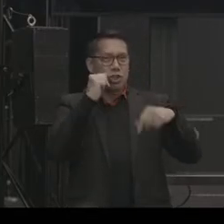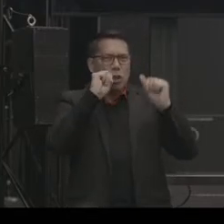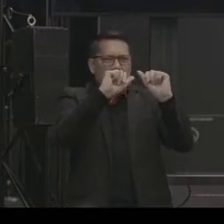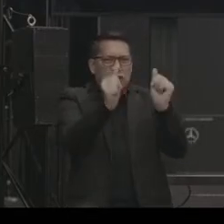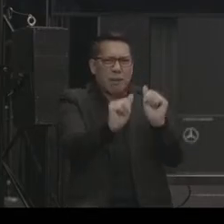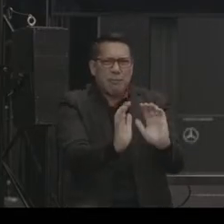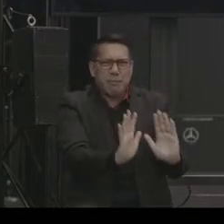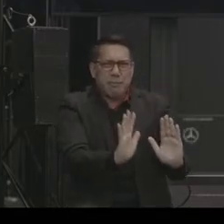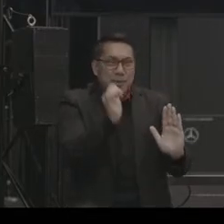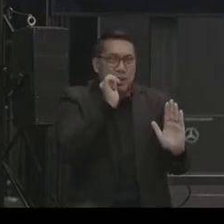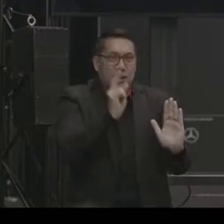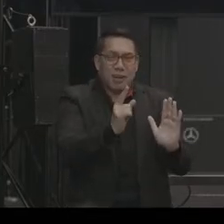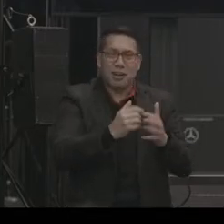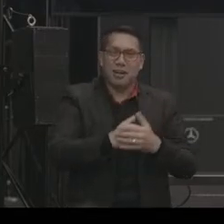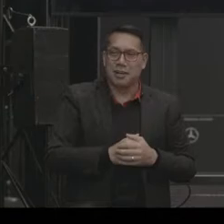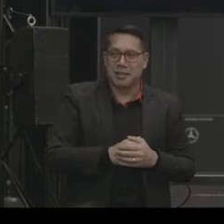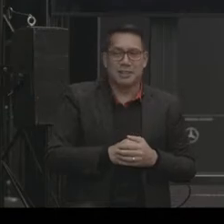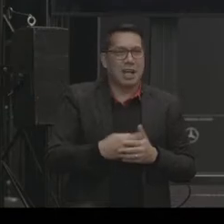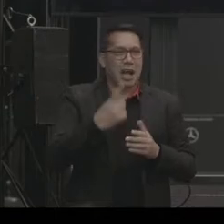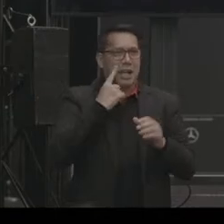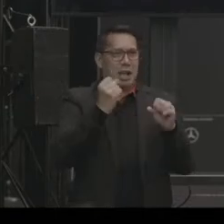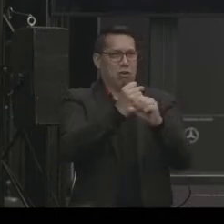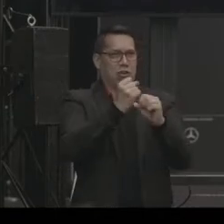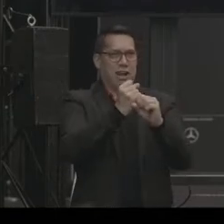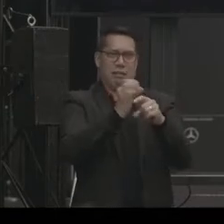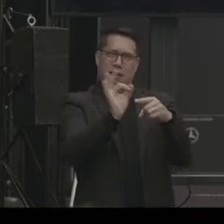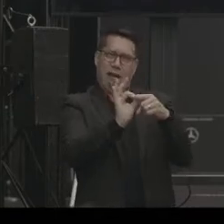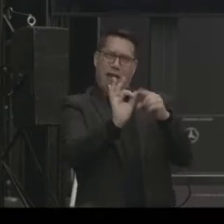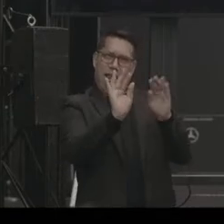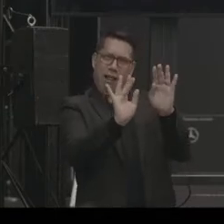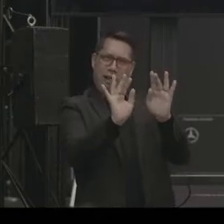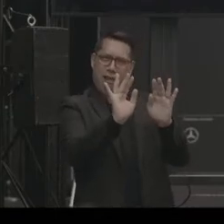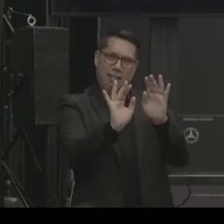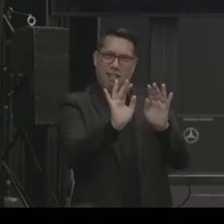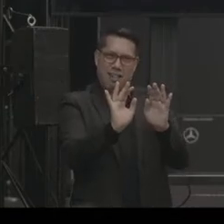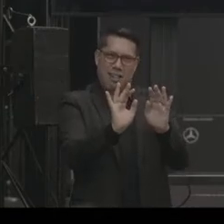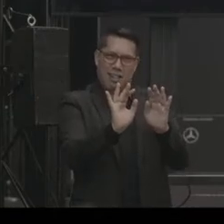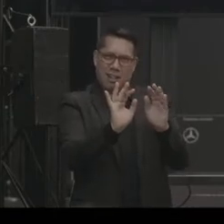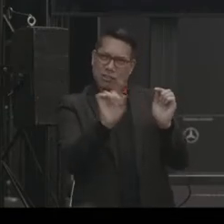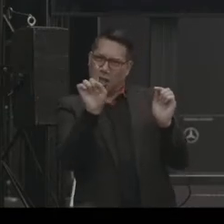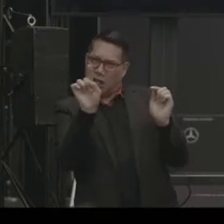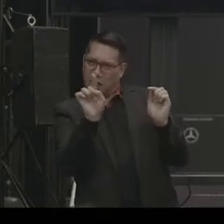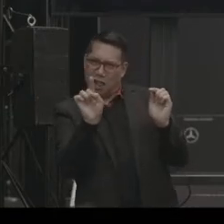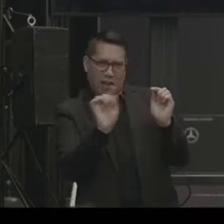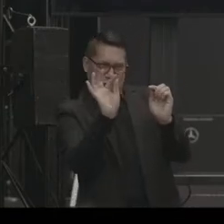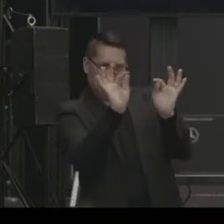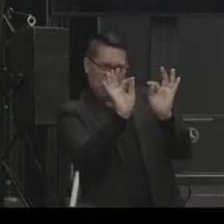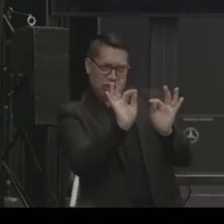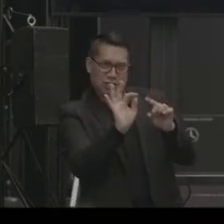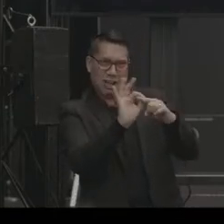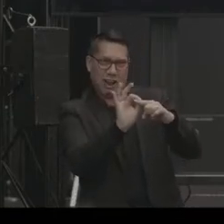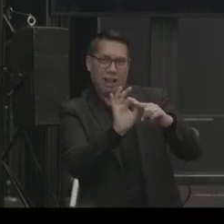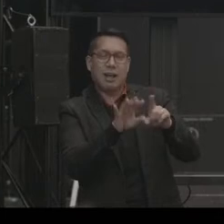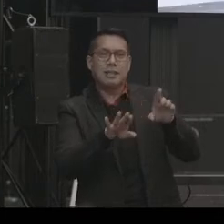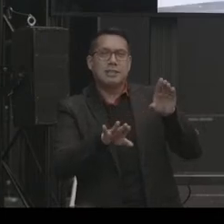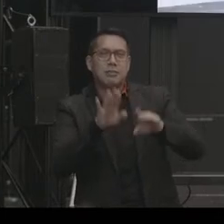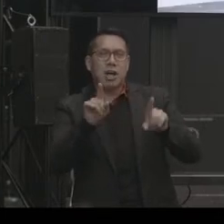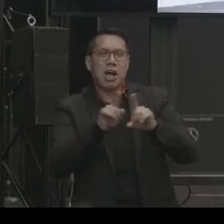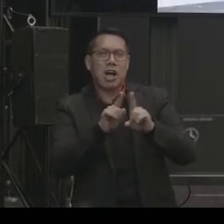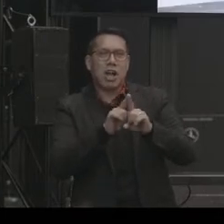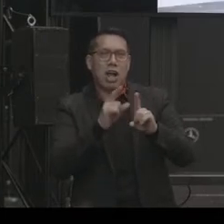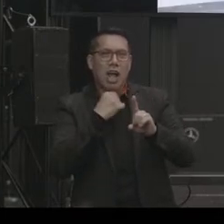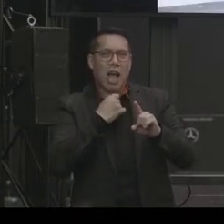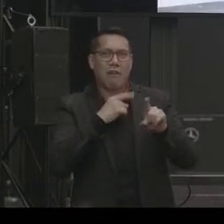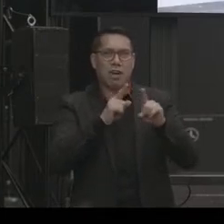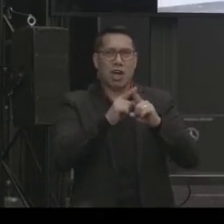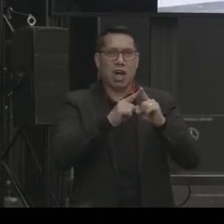of it, and I know I can create the color of it with the color palette. And so similar to how I have the side-by-side